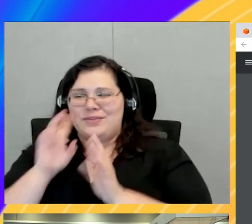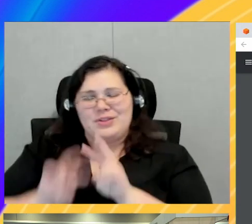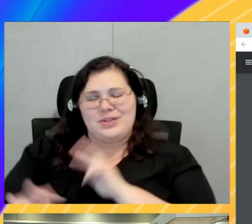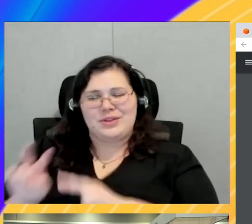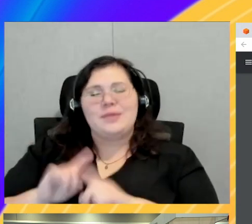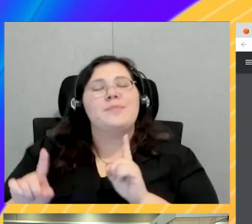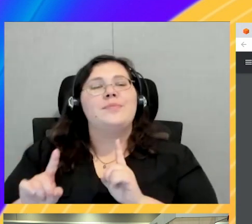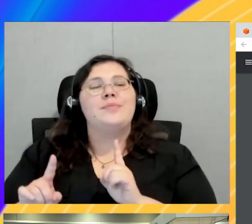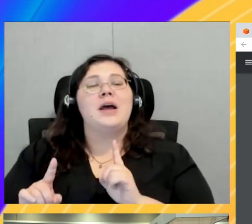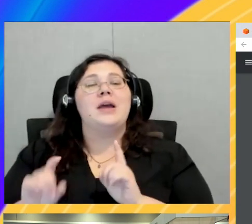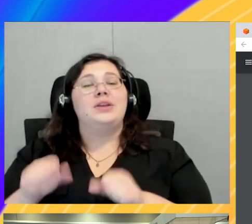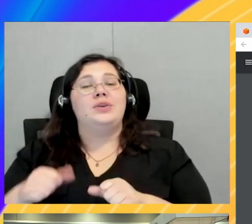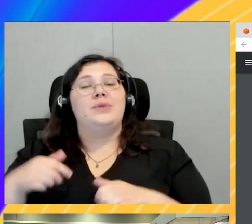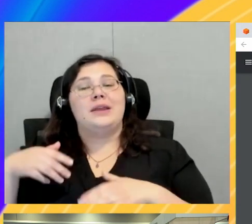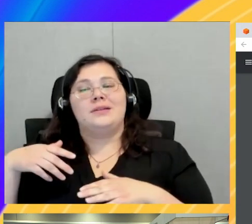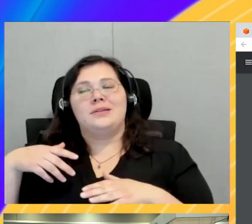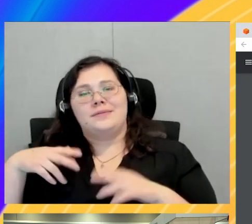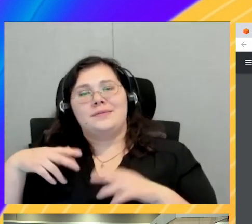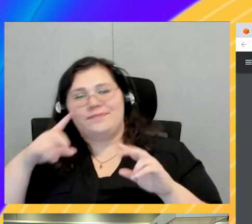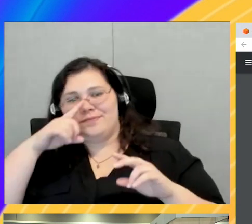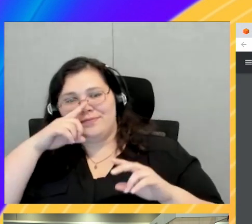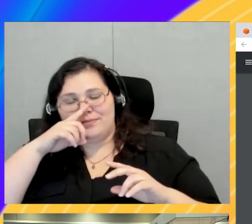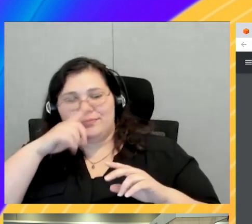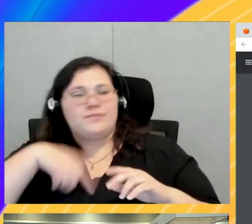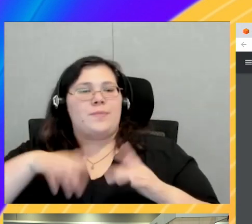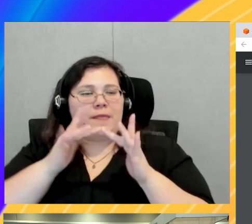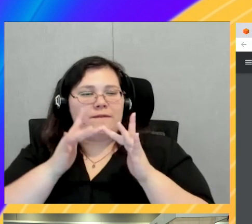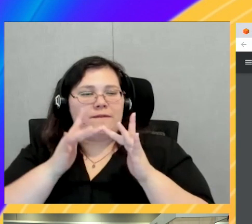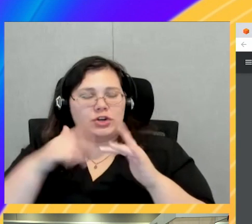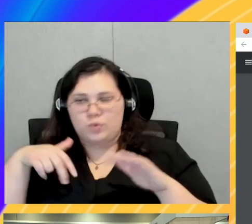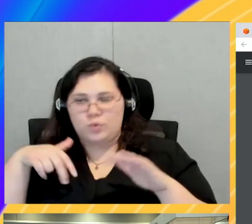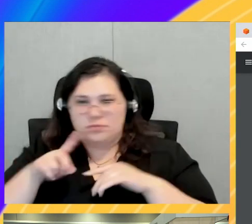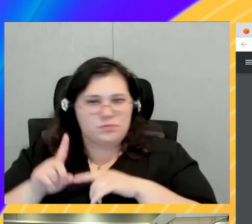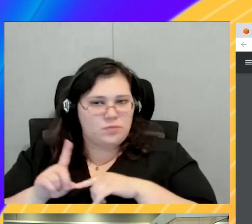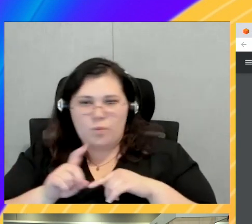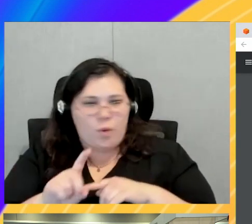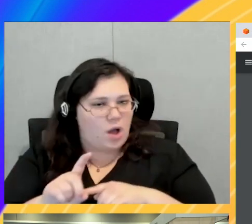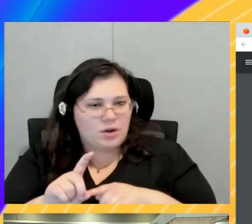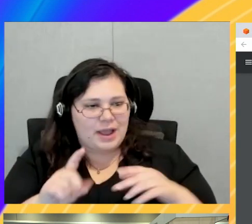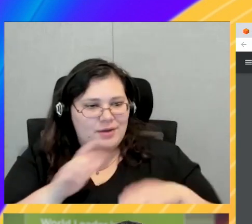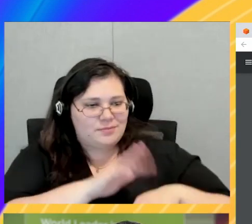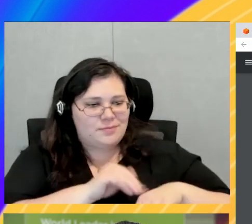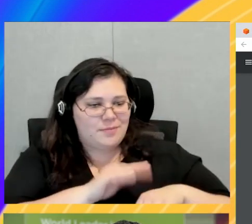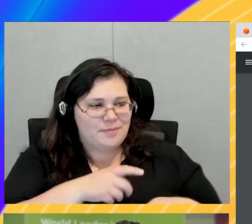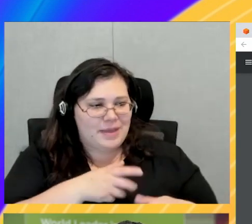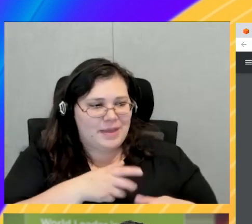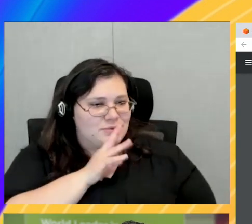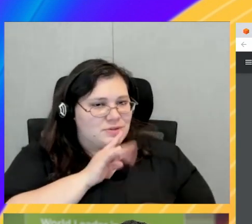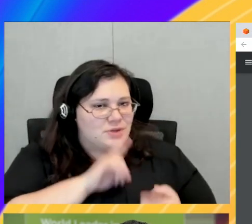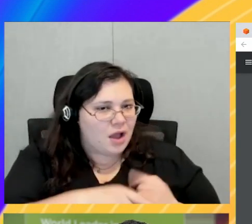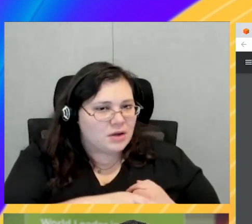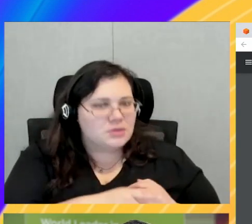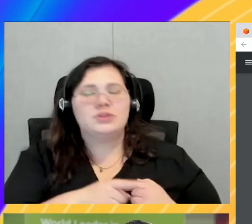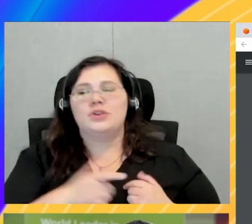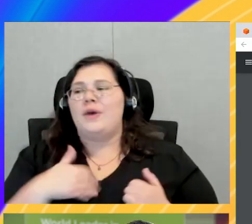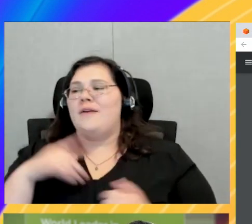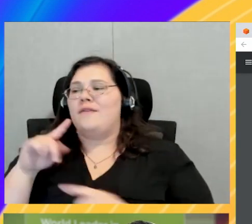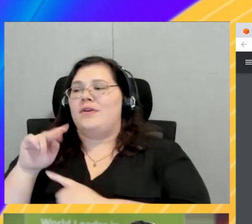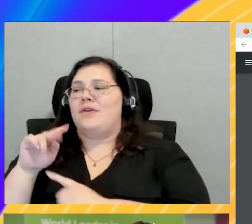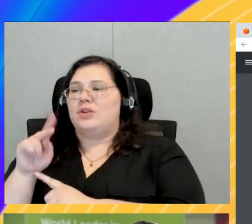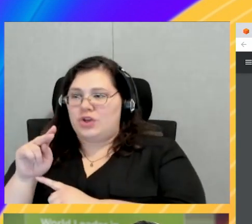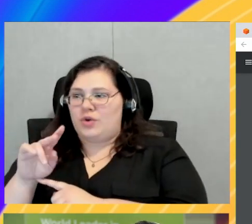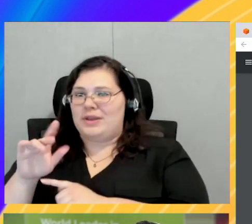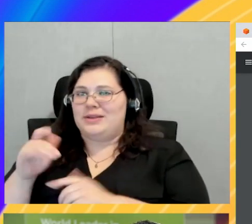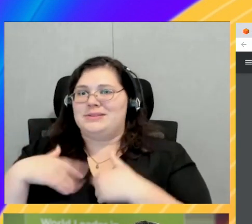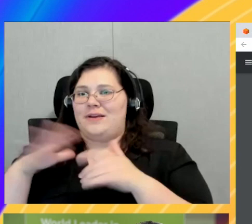talk to the pets. You can earn tokens, and you can solve challenges, and you get the DIY solution. So